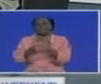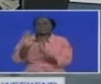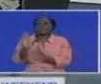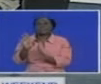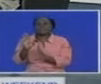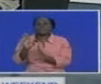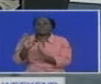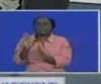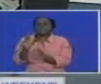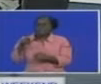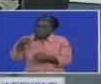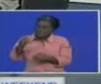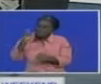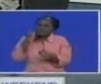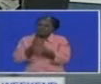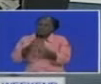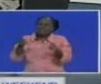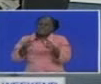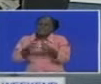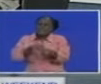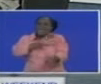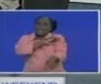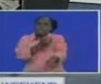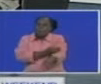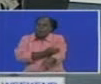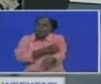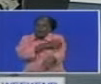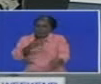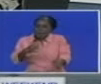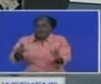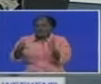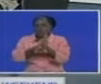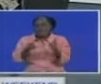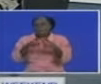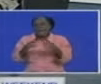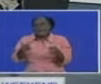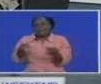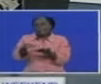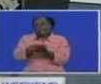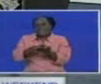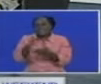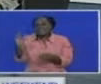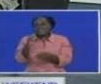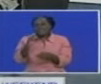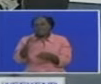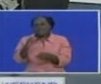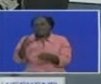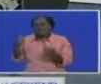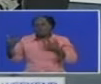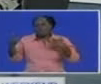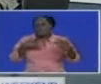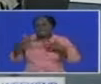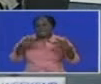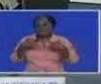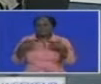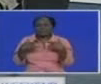anyway, but he did not do it as empowered by law. But basically, as a citizen who was concerned about the president. But he did it by powers from. But